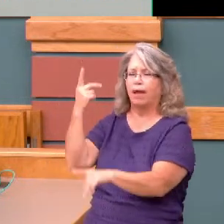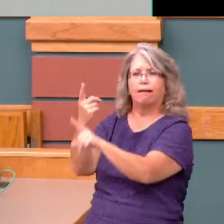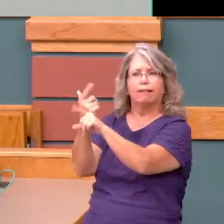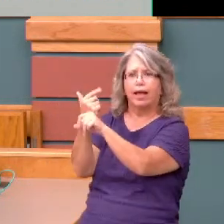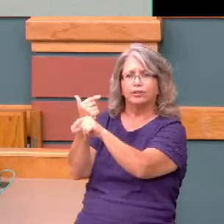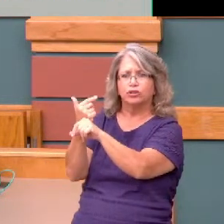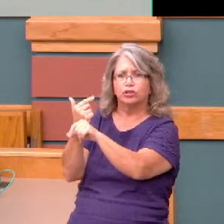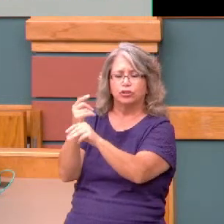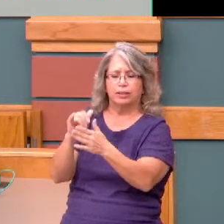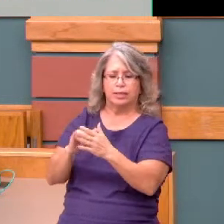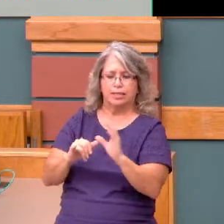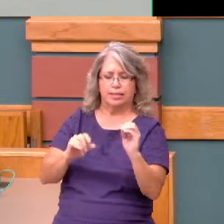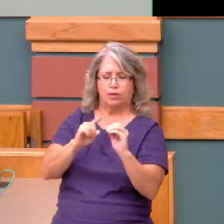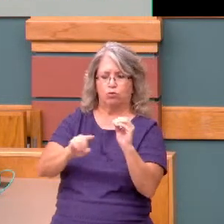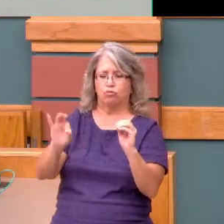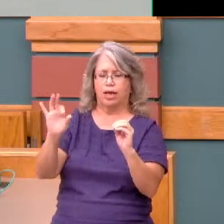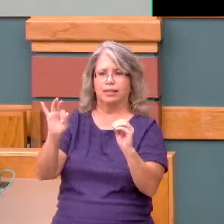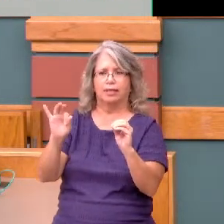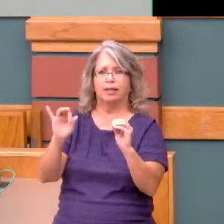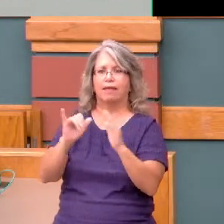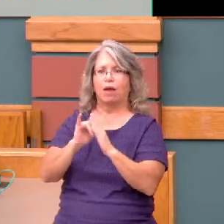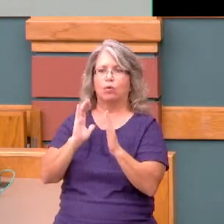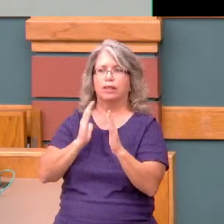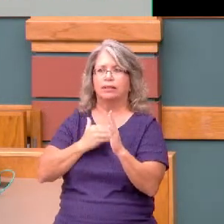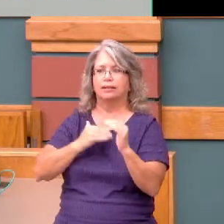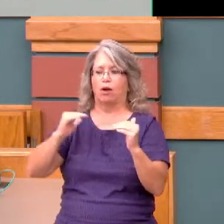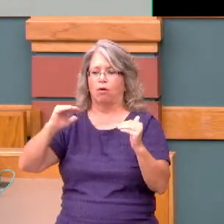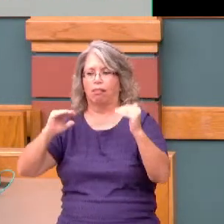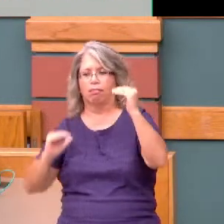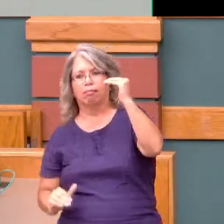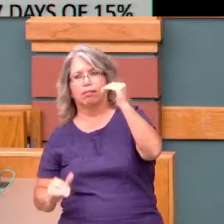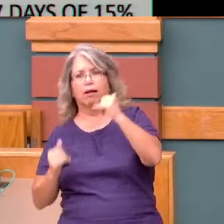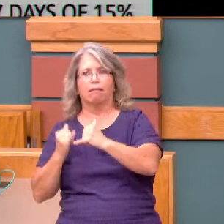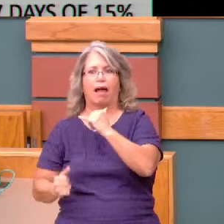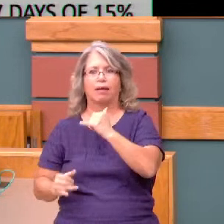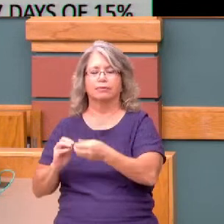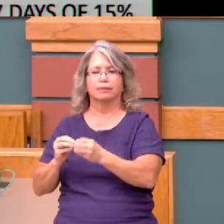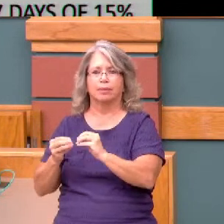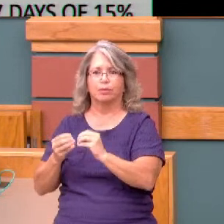age group made up the fewest cases. Now we have the opposite situation.